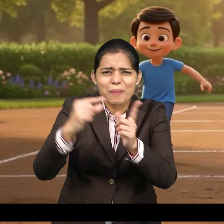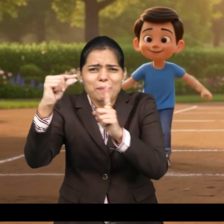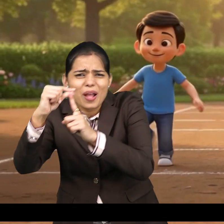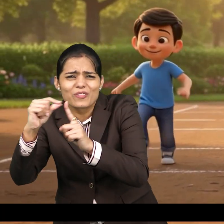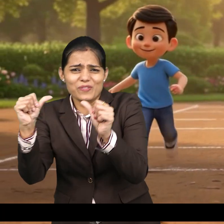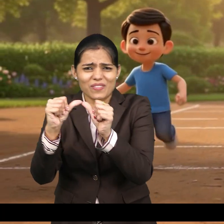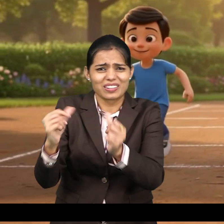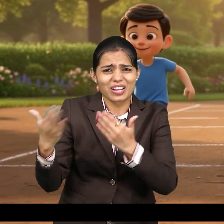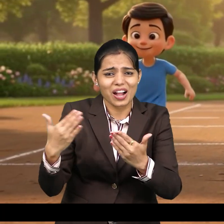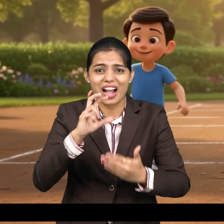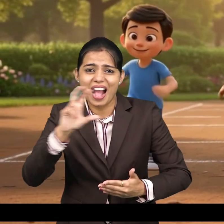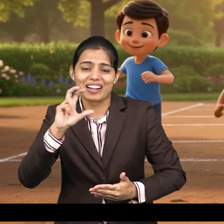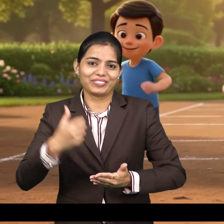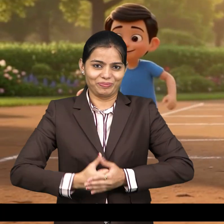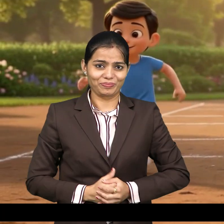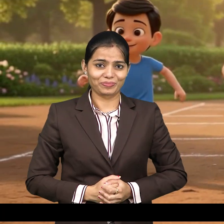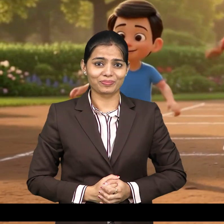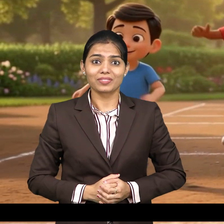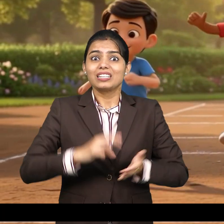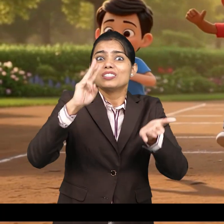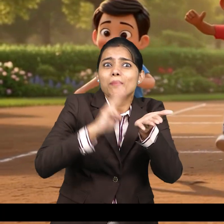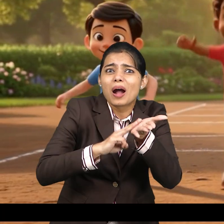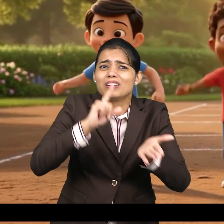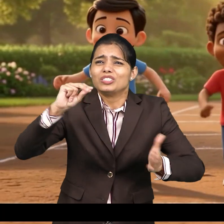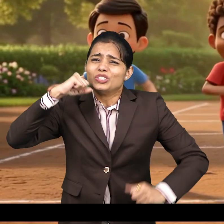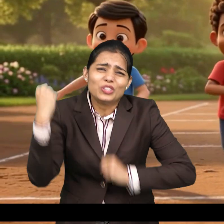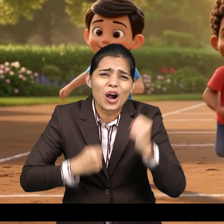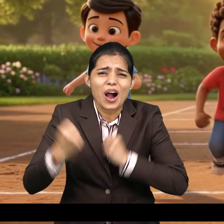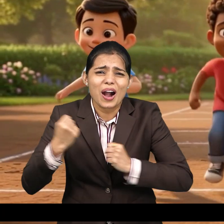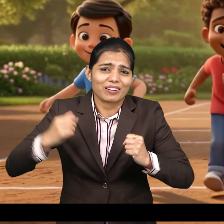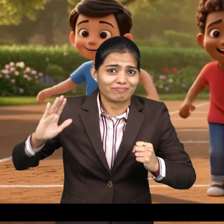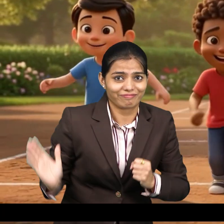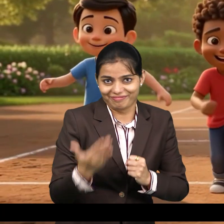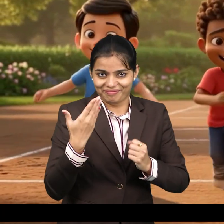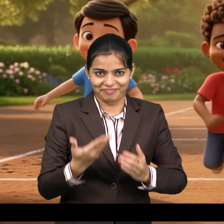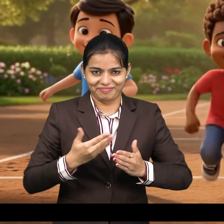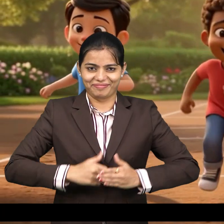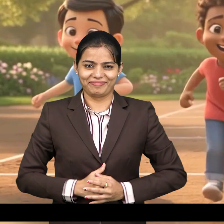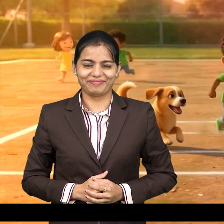Raju, Priya, Arav. Run, run!